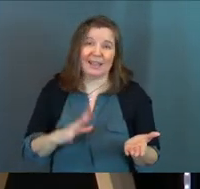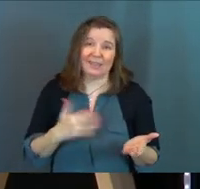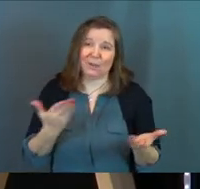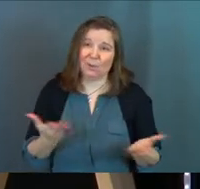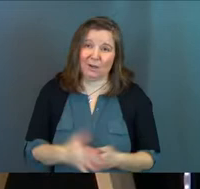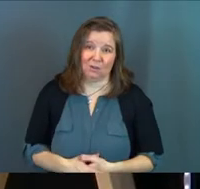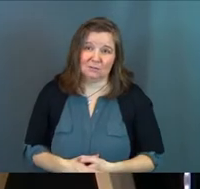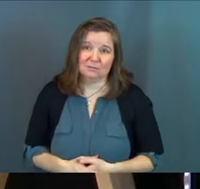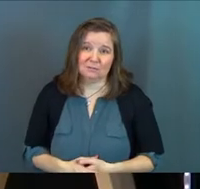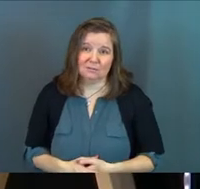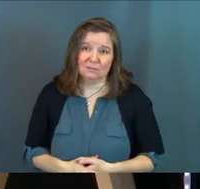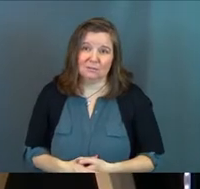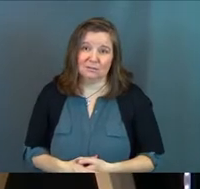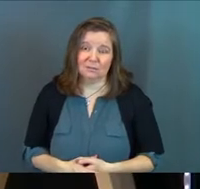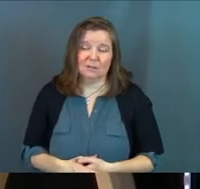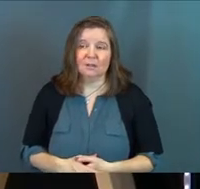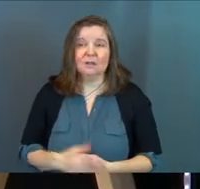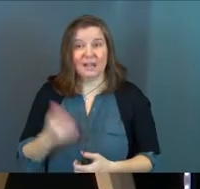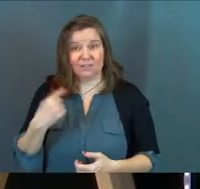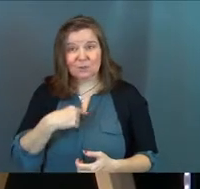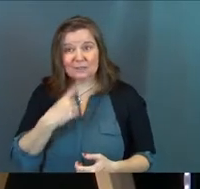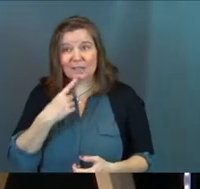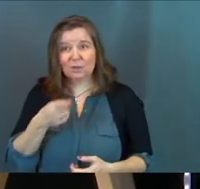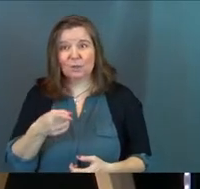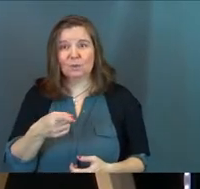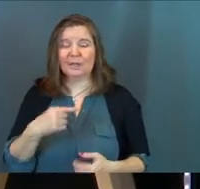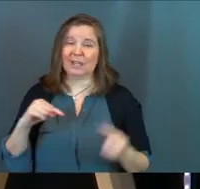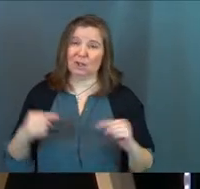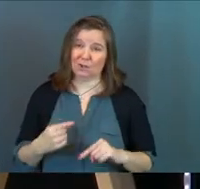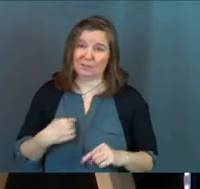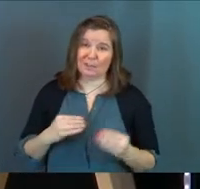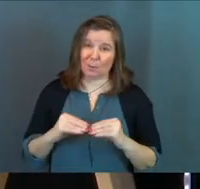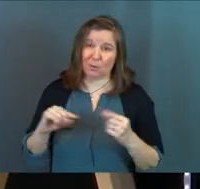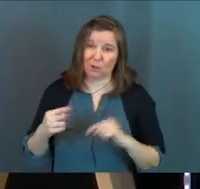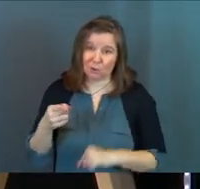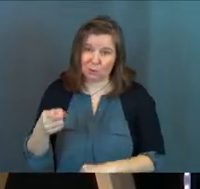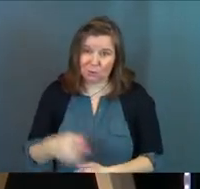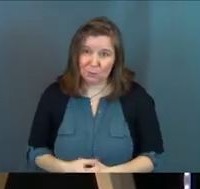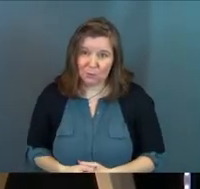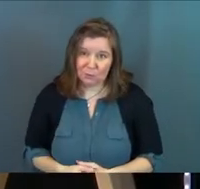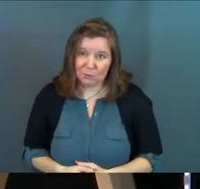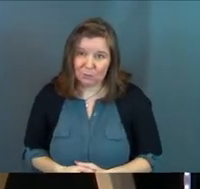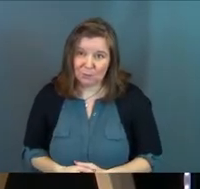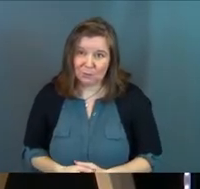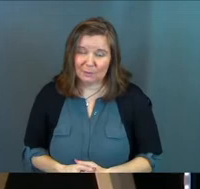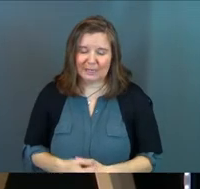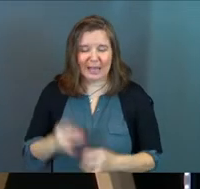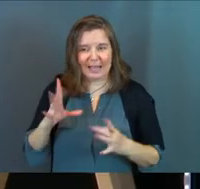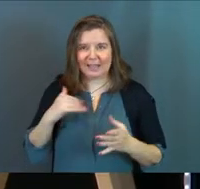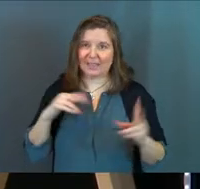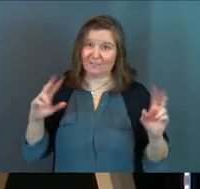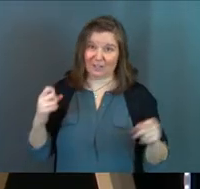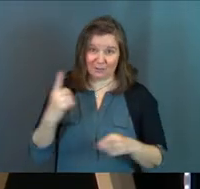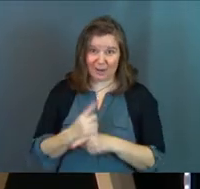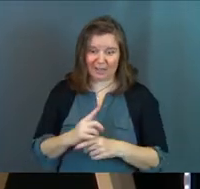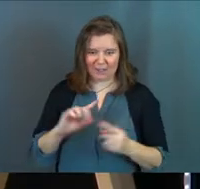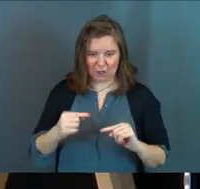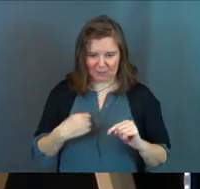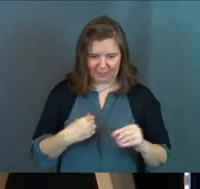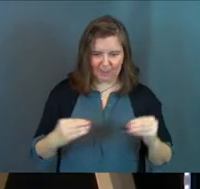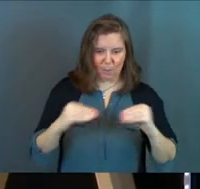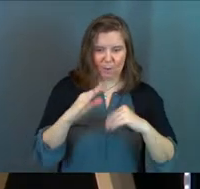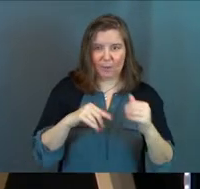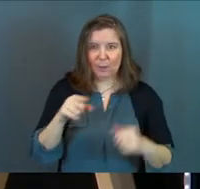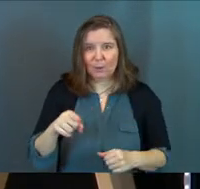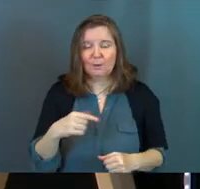that we got here. Anybody ever say to you, it hurts me more than it hurts you? Yeah. Hate that phrase, right? It's